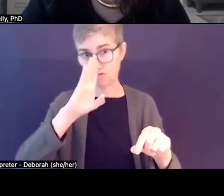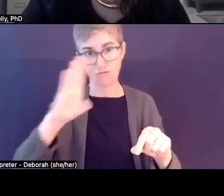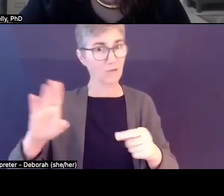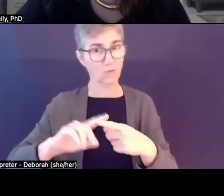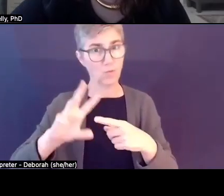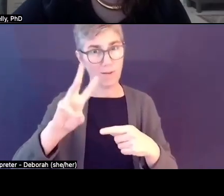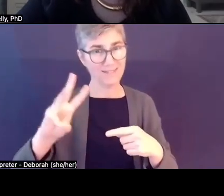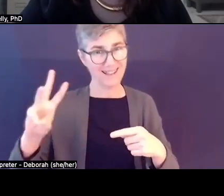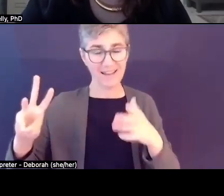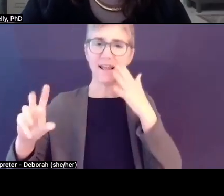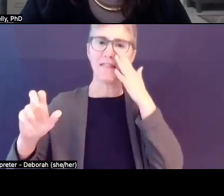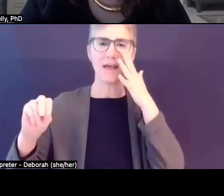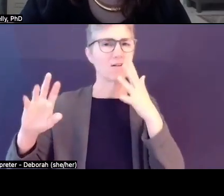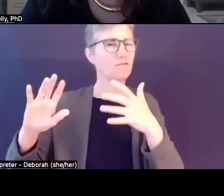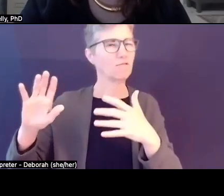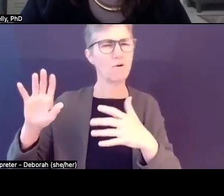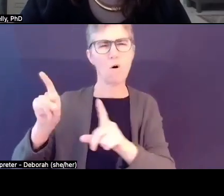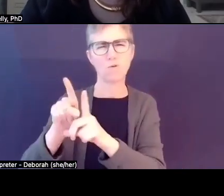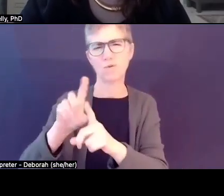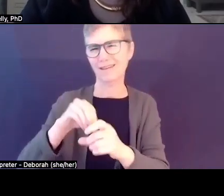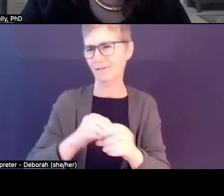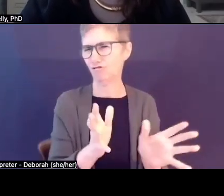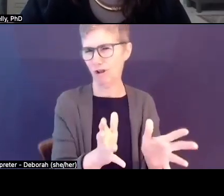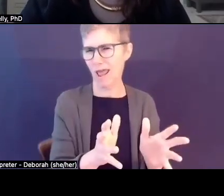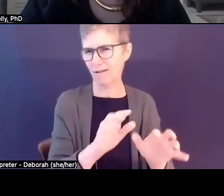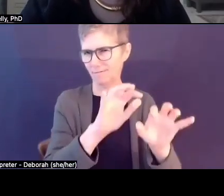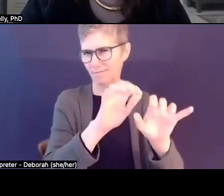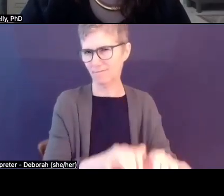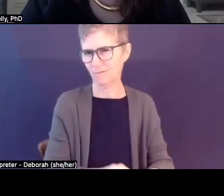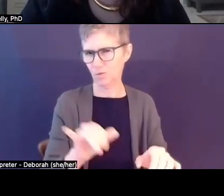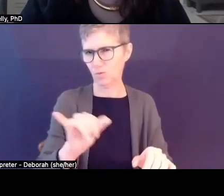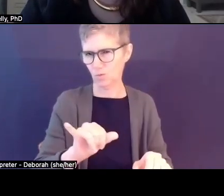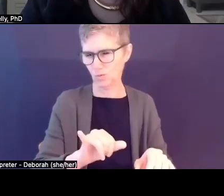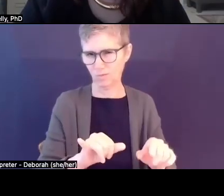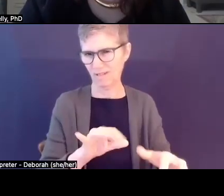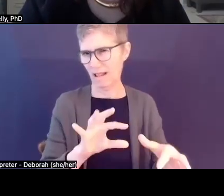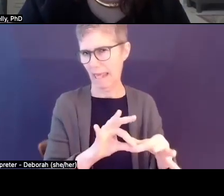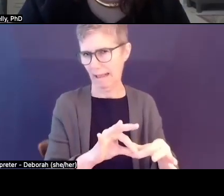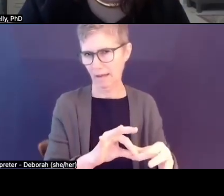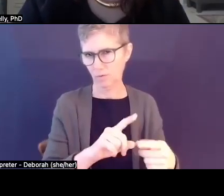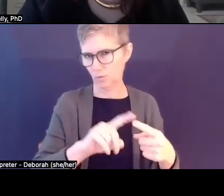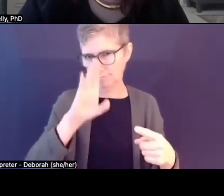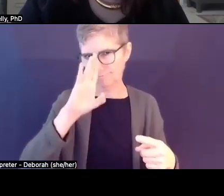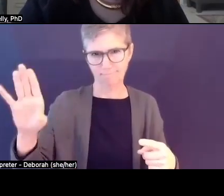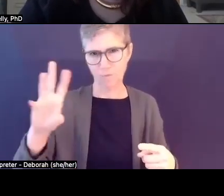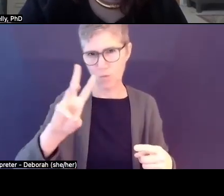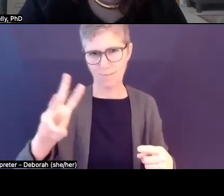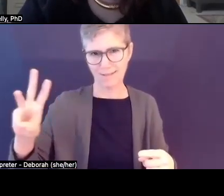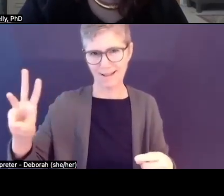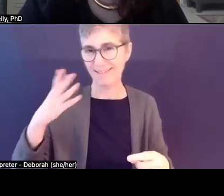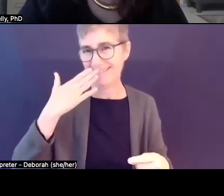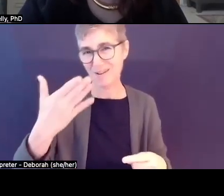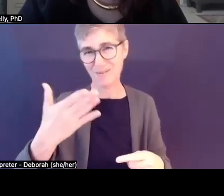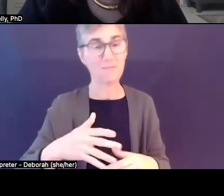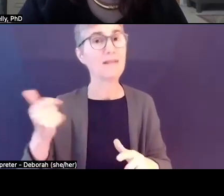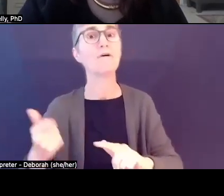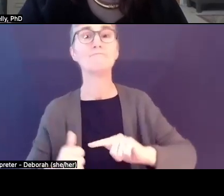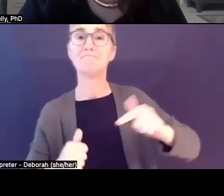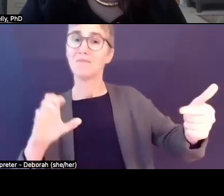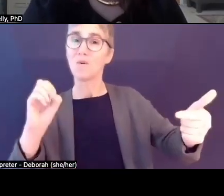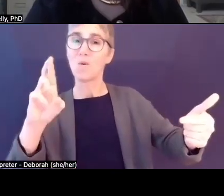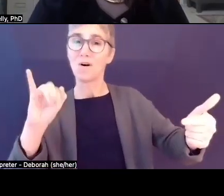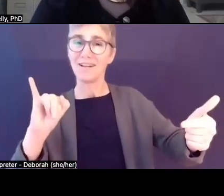website, and then it's also in the chat. The link is there in the chat as well. So thank you. All right, I'll turn it back to